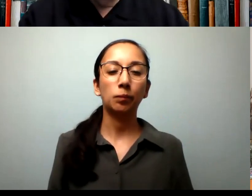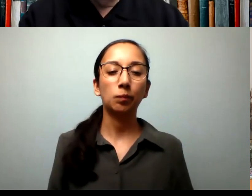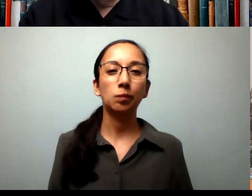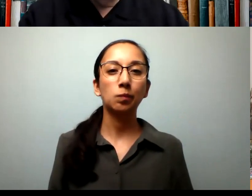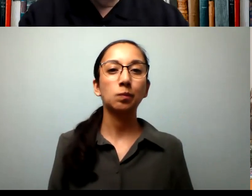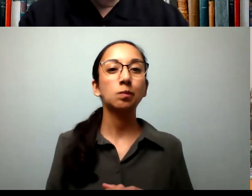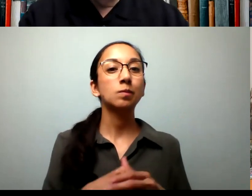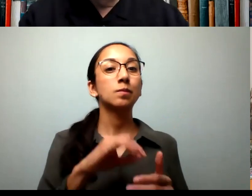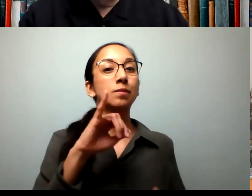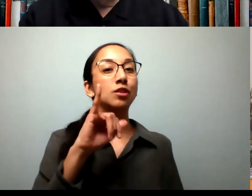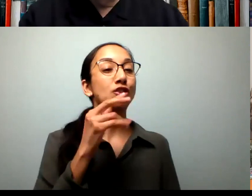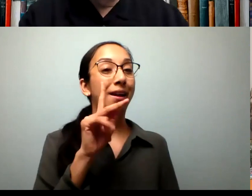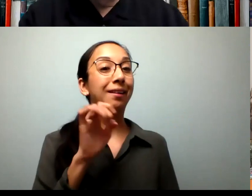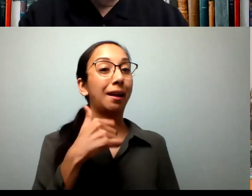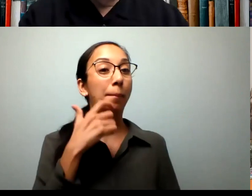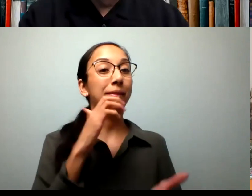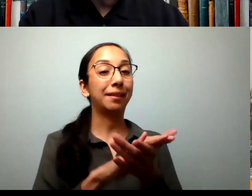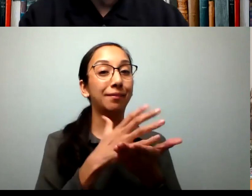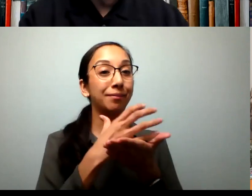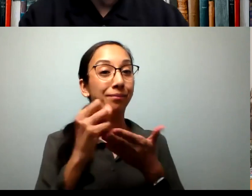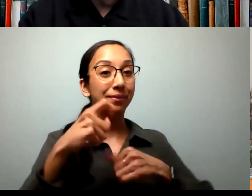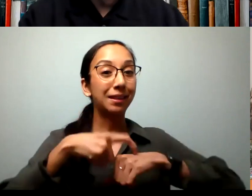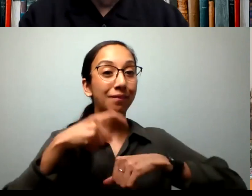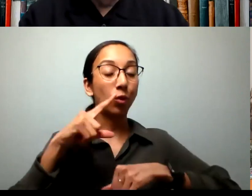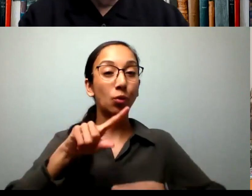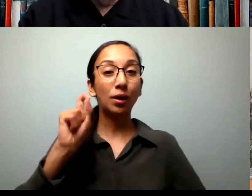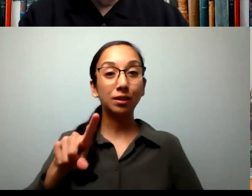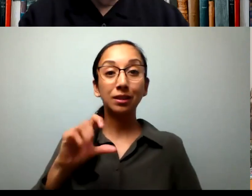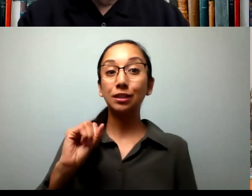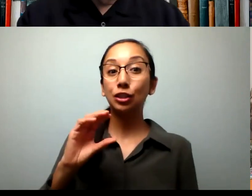I believe that's all the time we have for questions tonight. Scott?